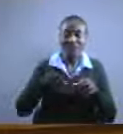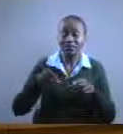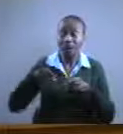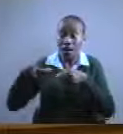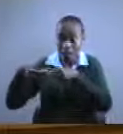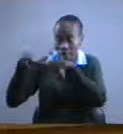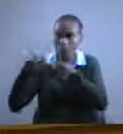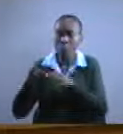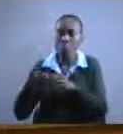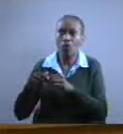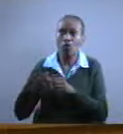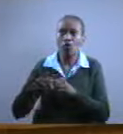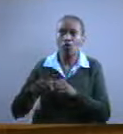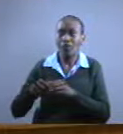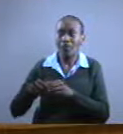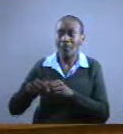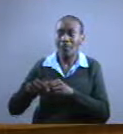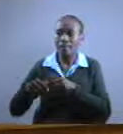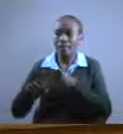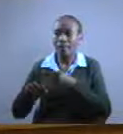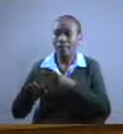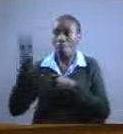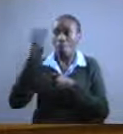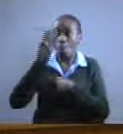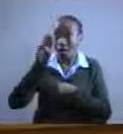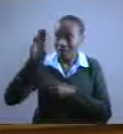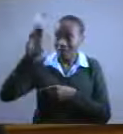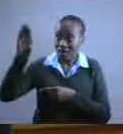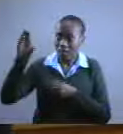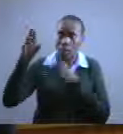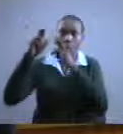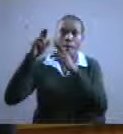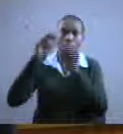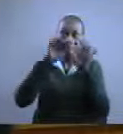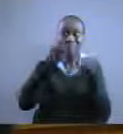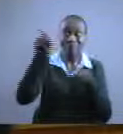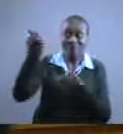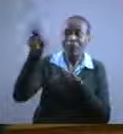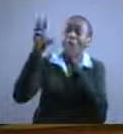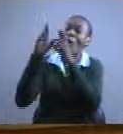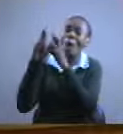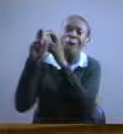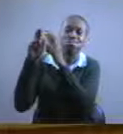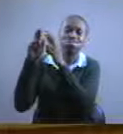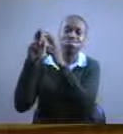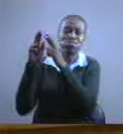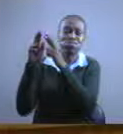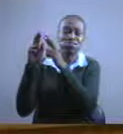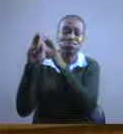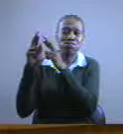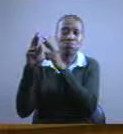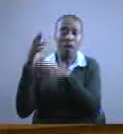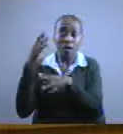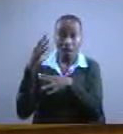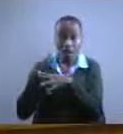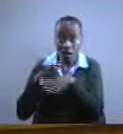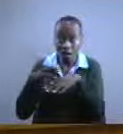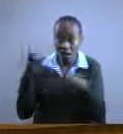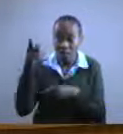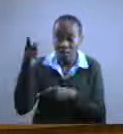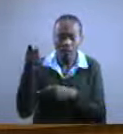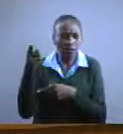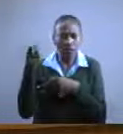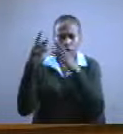Limpopo. You can also see that the Western Cape is the province of hope, with by far the lowest level of unemployment and